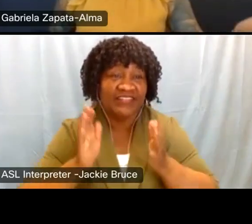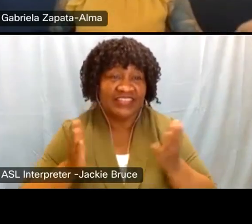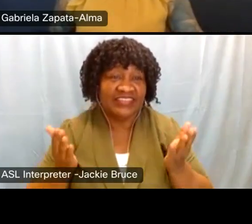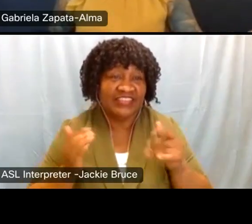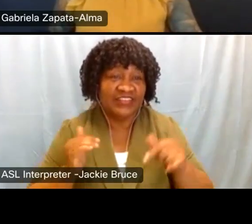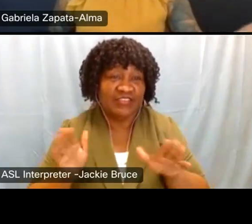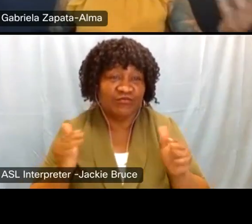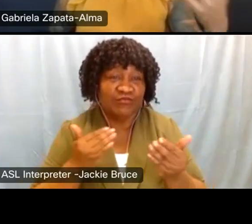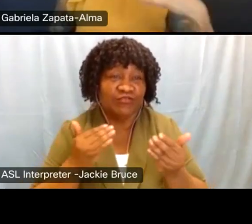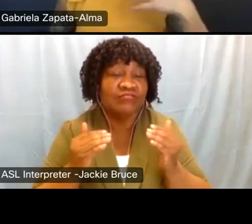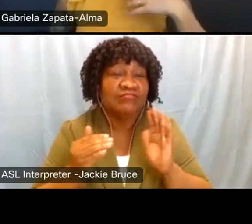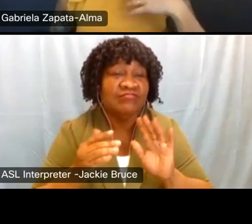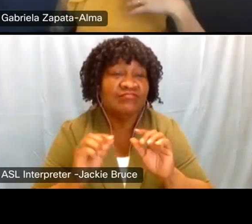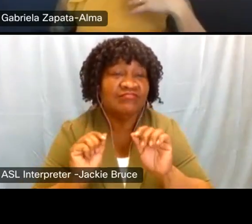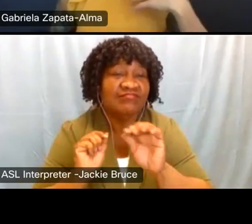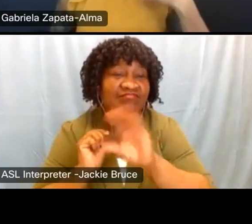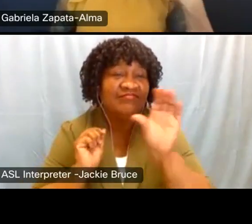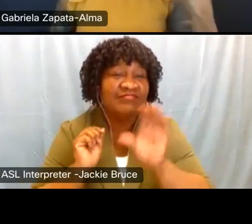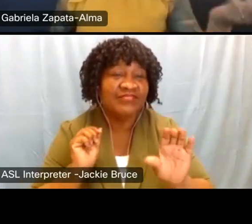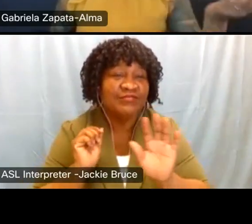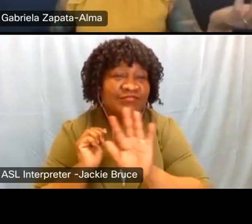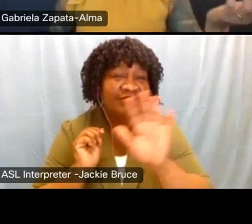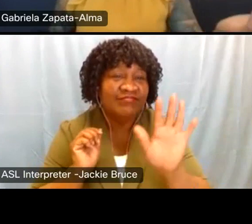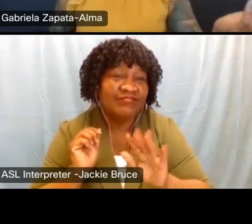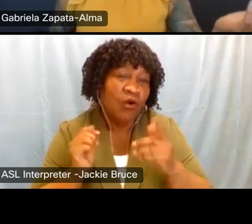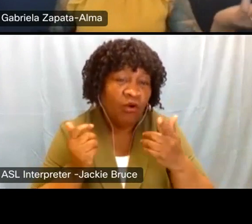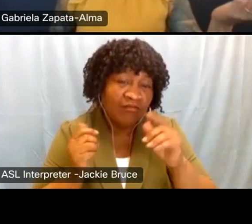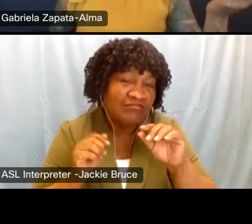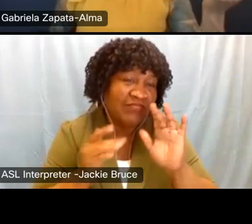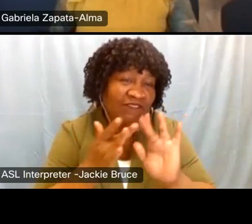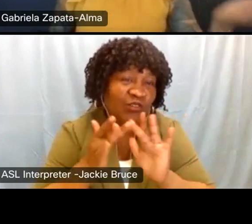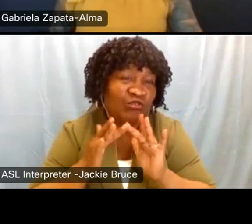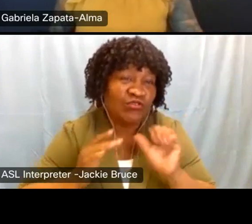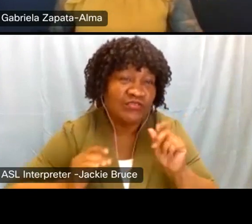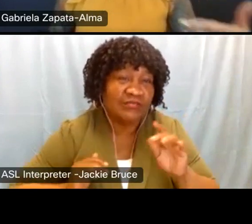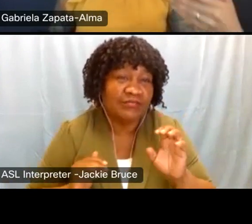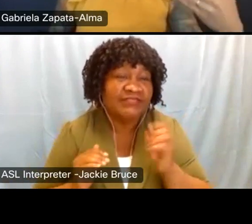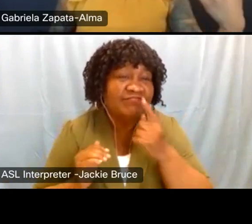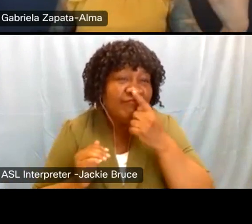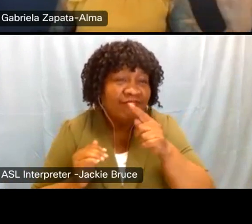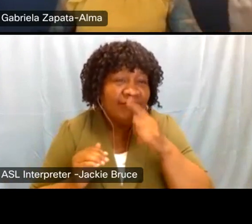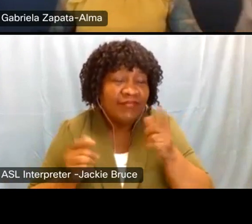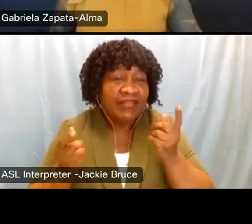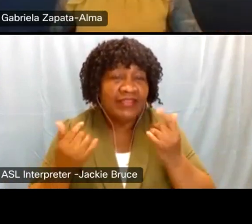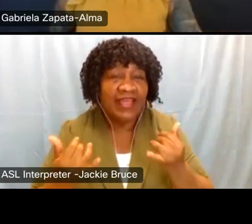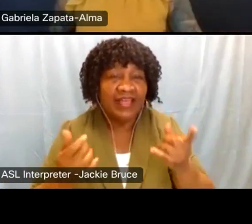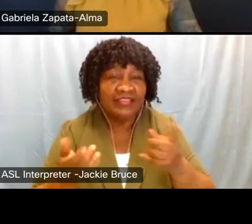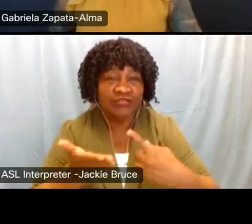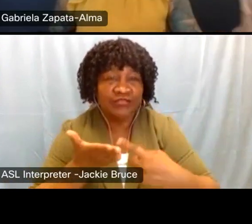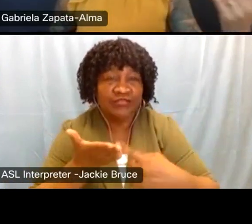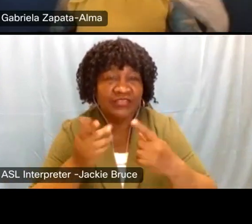virtual space, and what are some ways that as you've talked about different